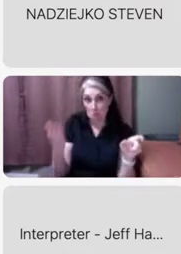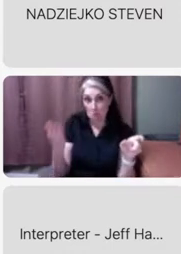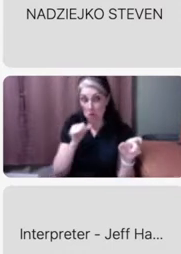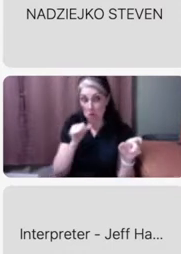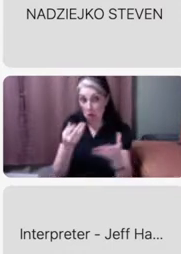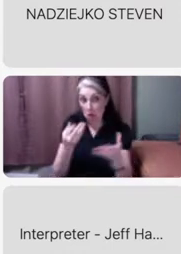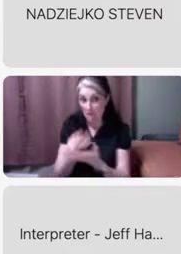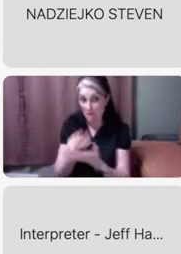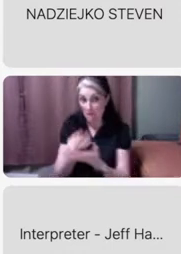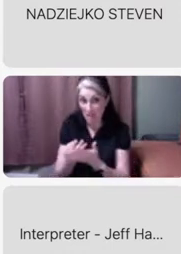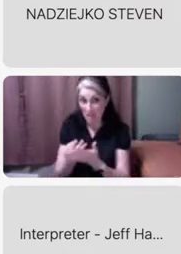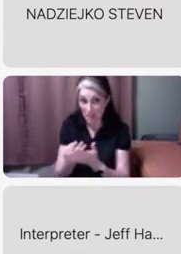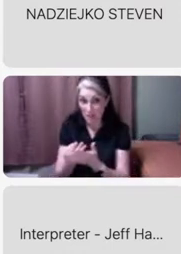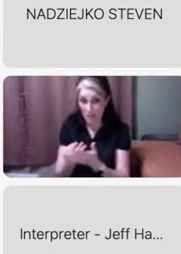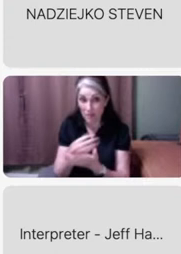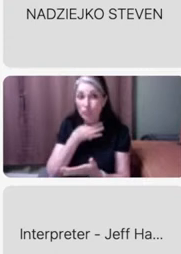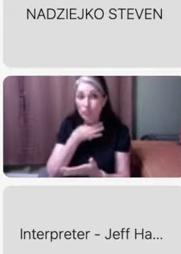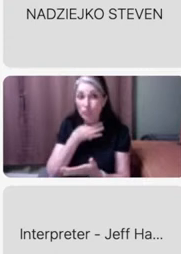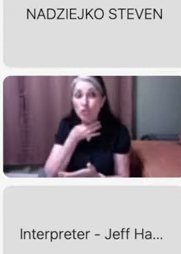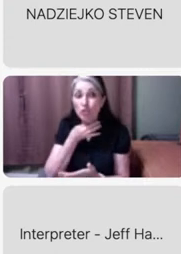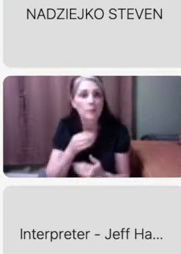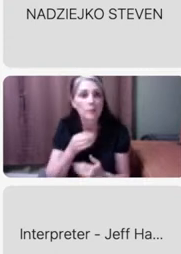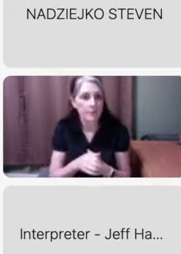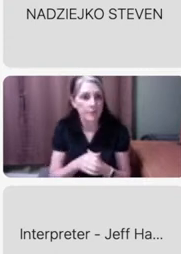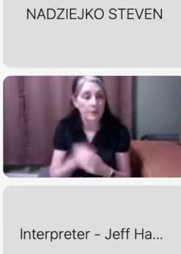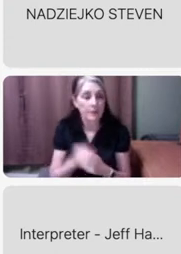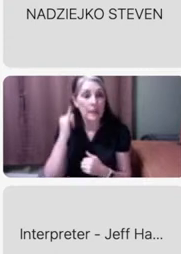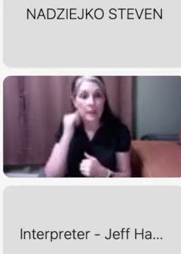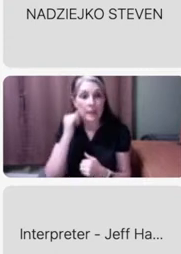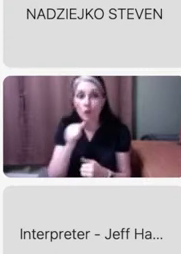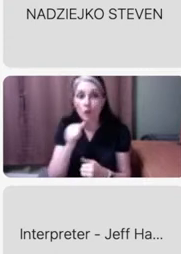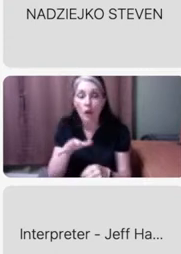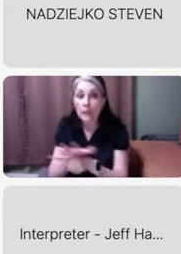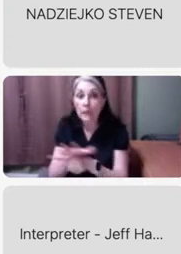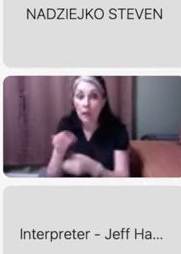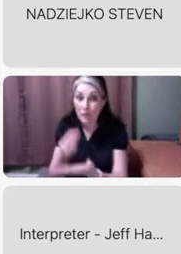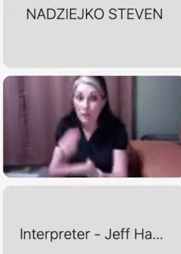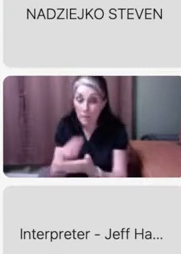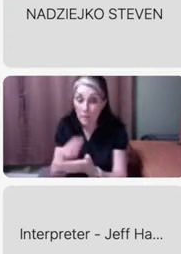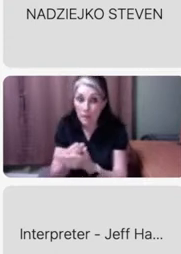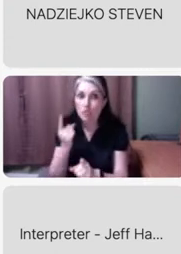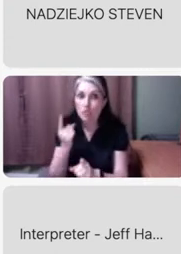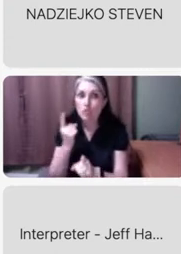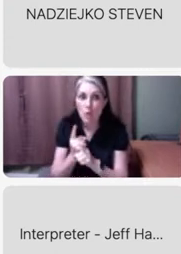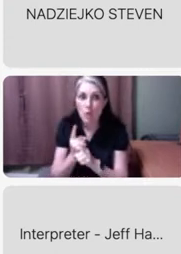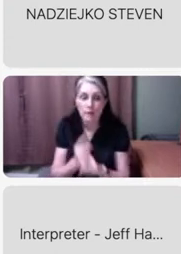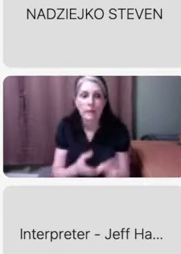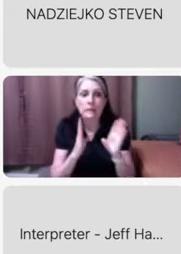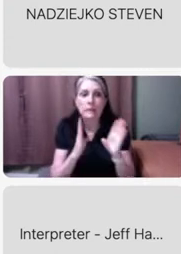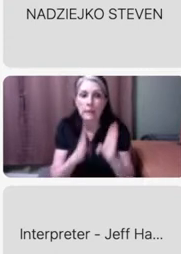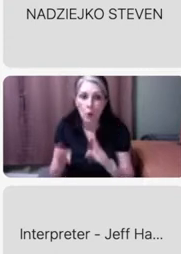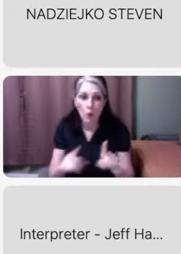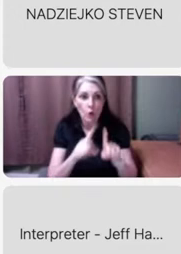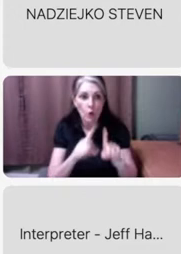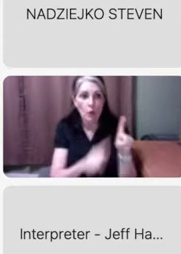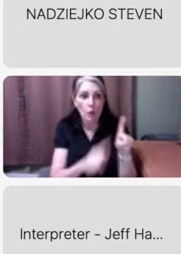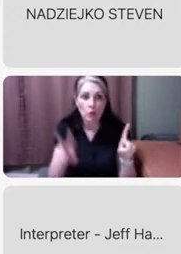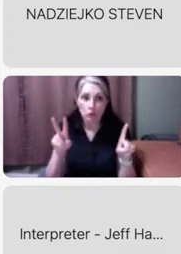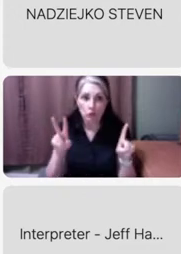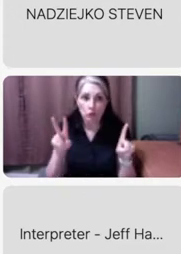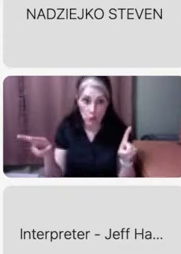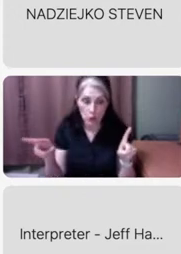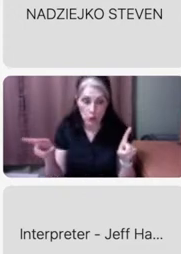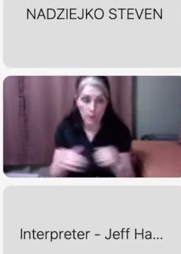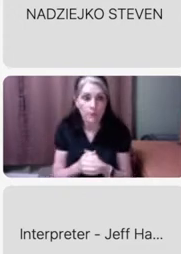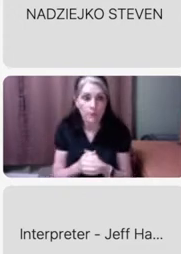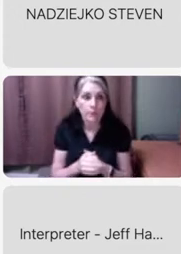just curious if we if we do not have the additional funds correct that is correct we would then at that point if uh